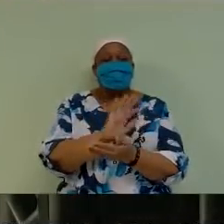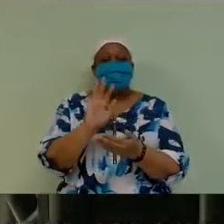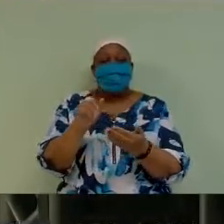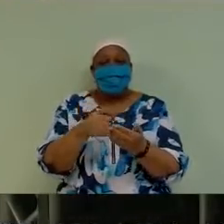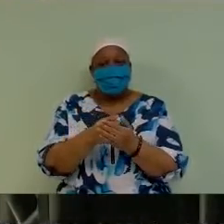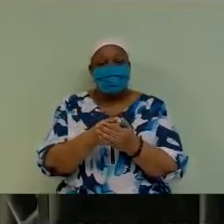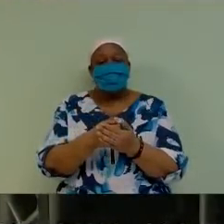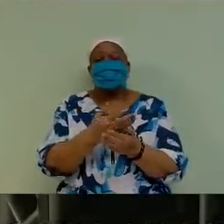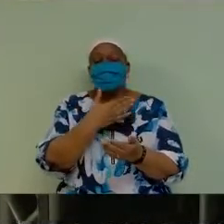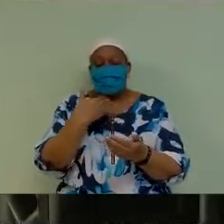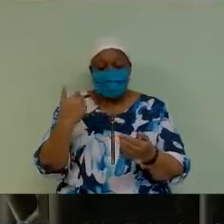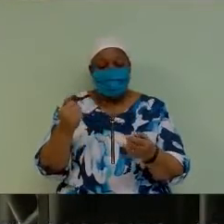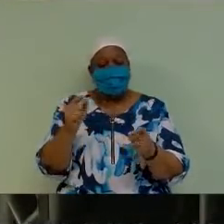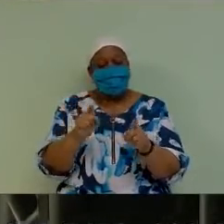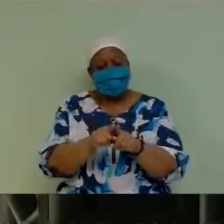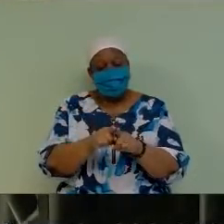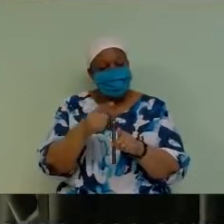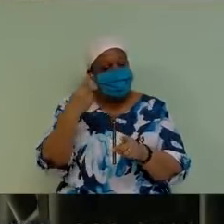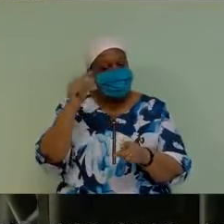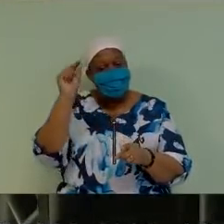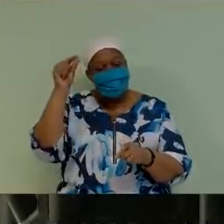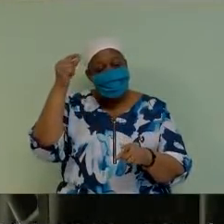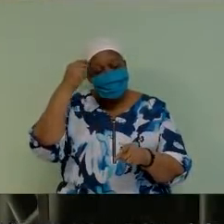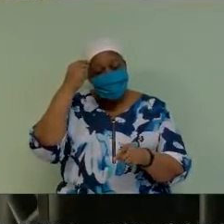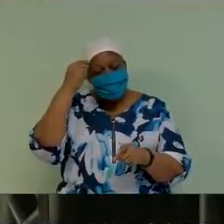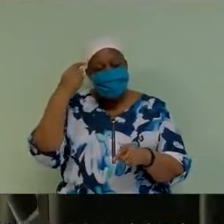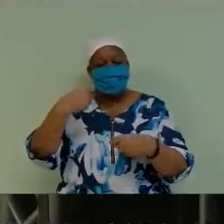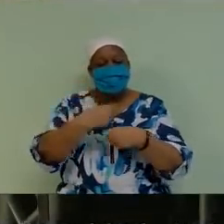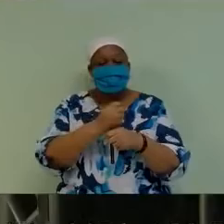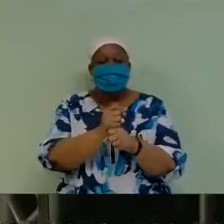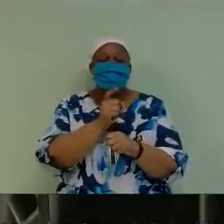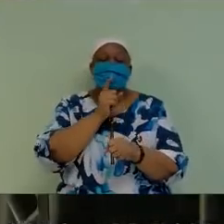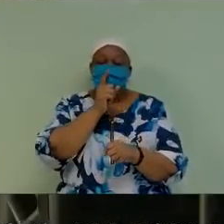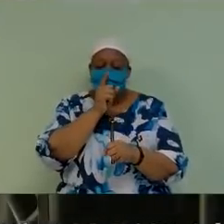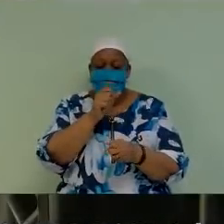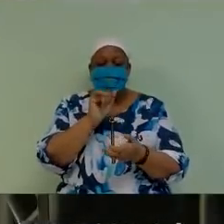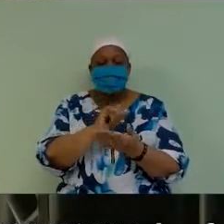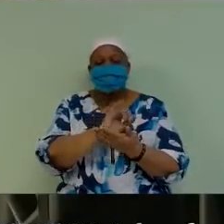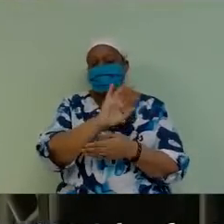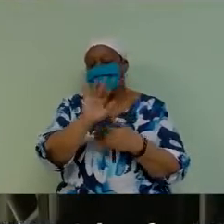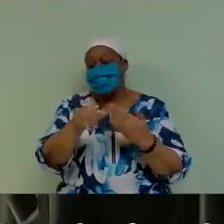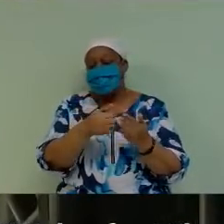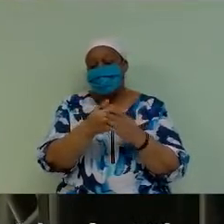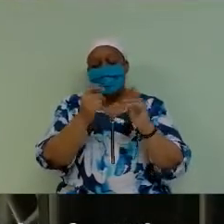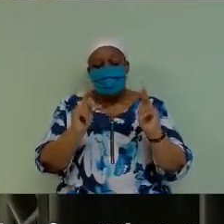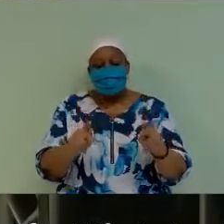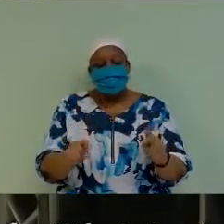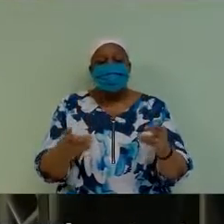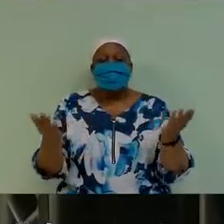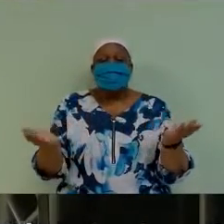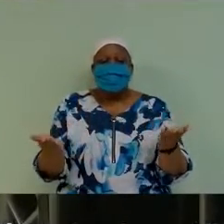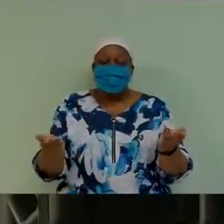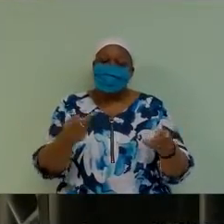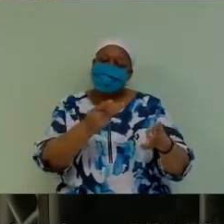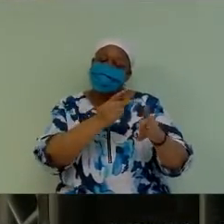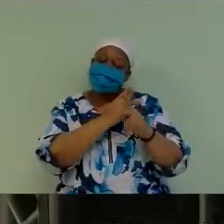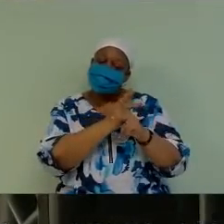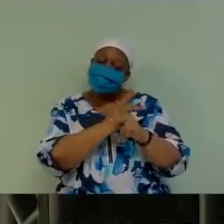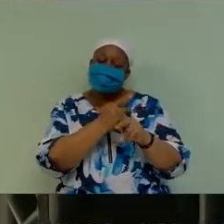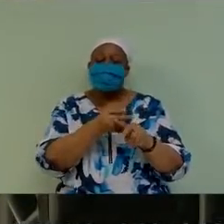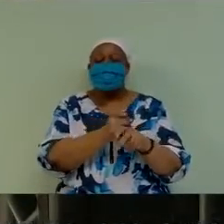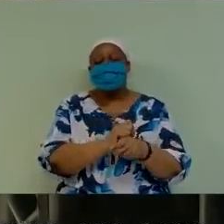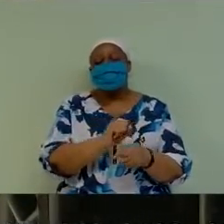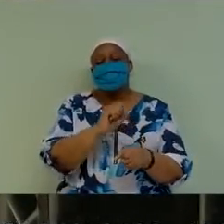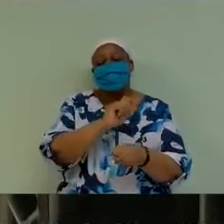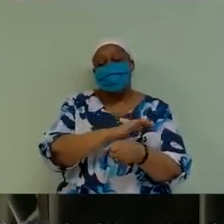St. Kitts and Nevis for ensuring that every one of the citizens of this country were protected